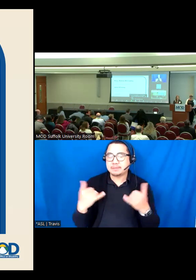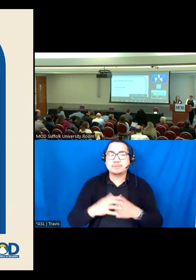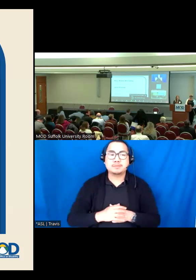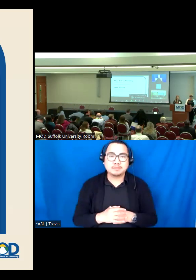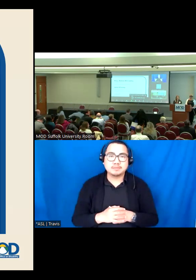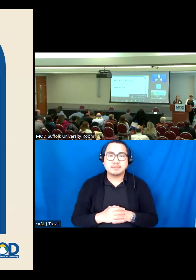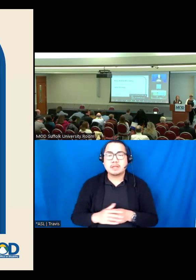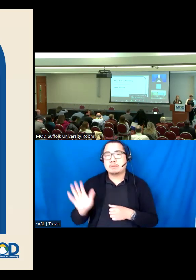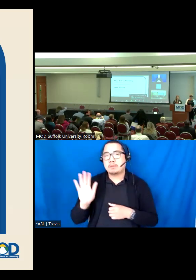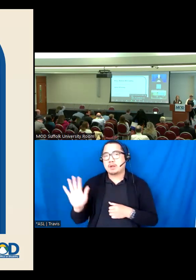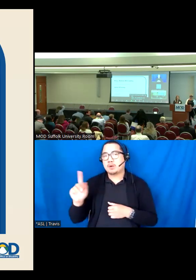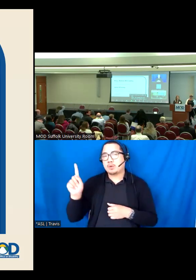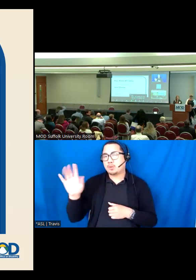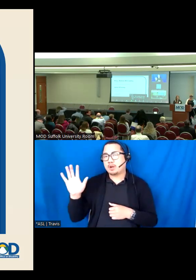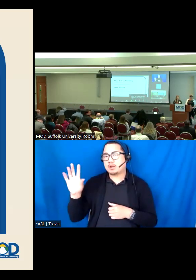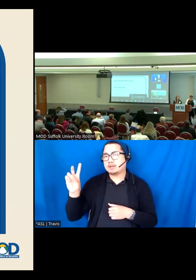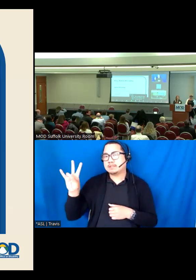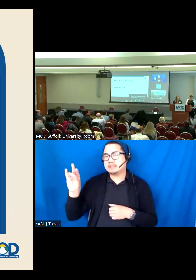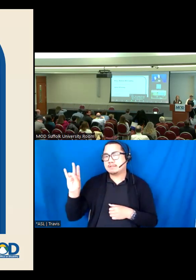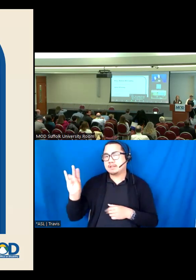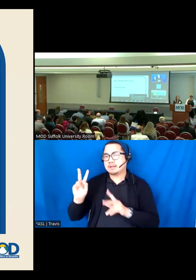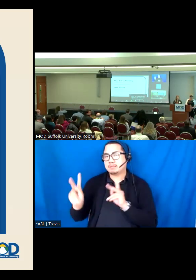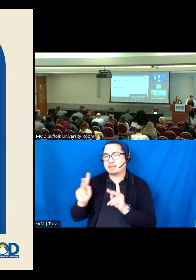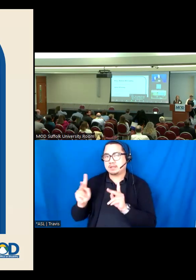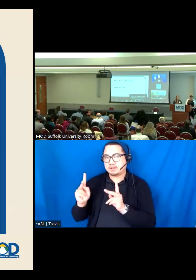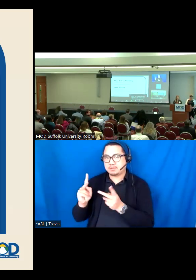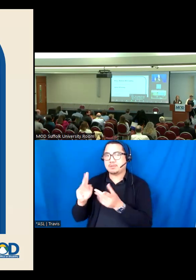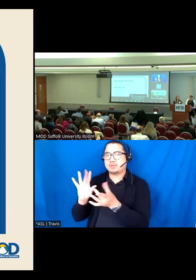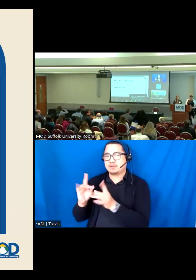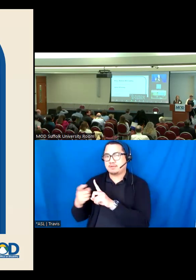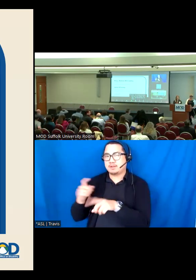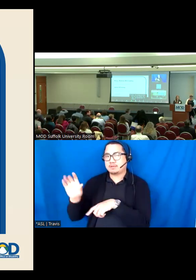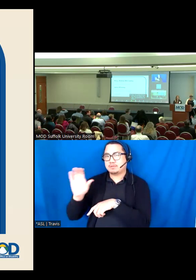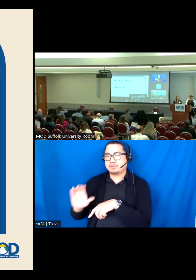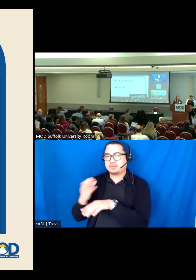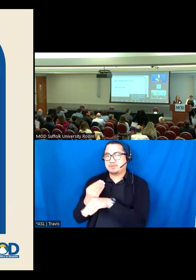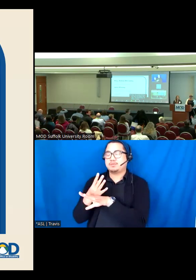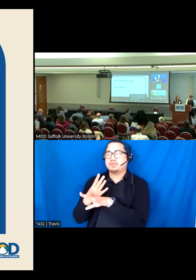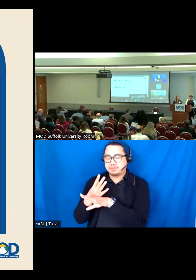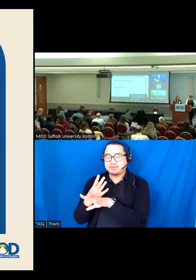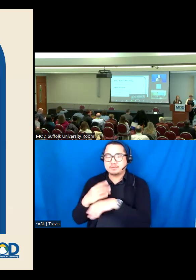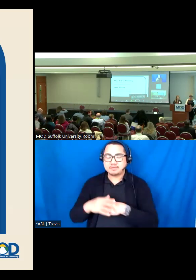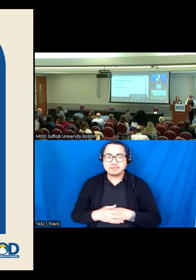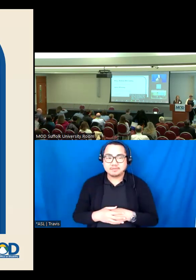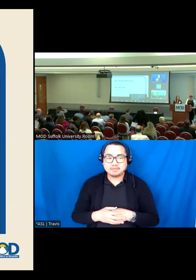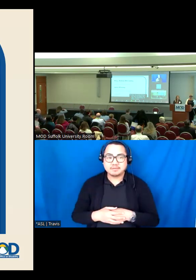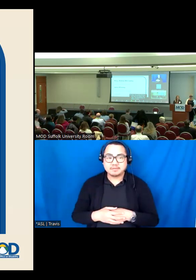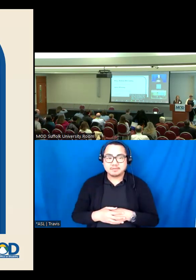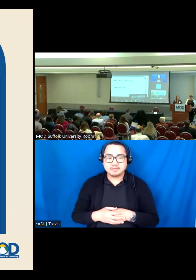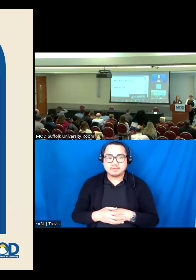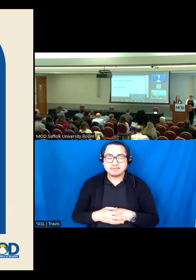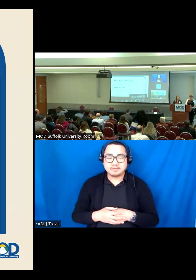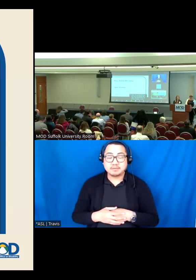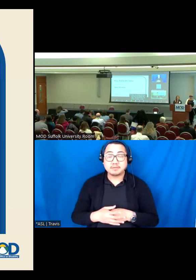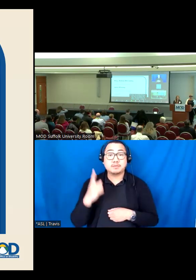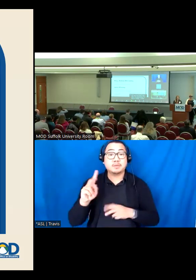and approximately 170 joining us digitally. Virtually, I should say. For those of